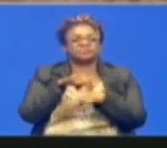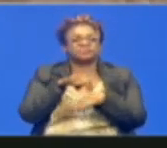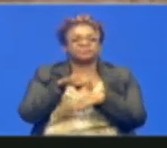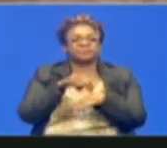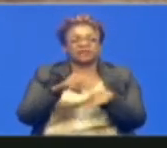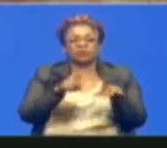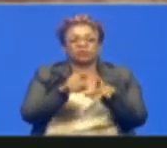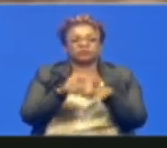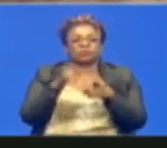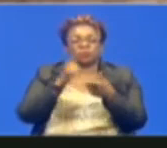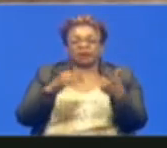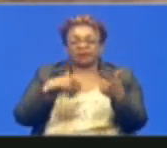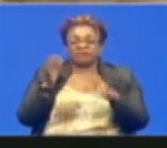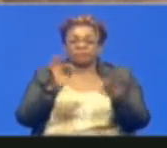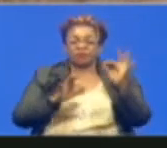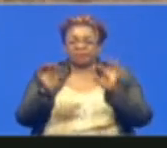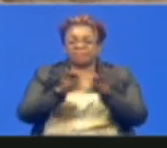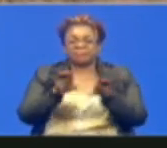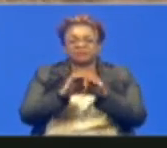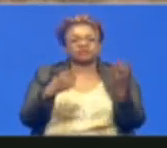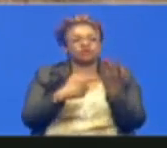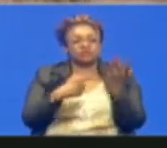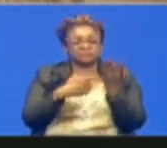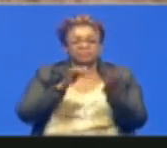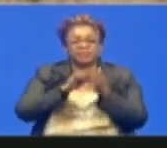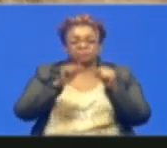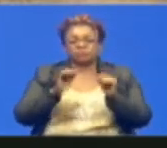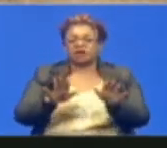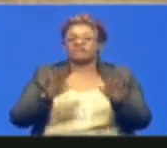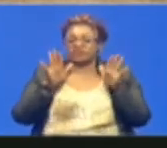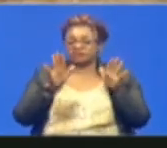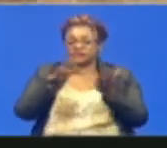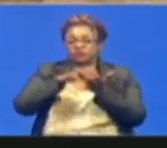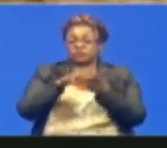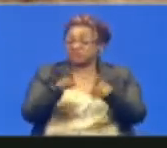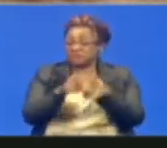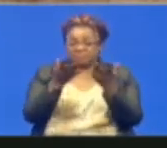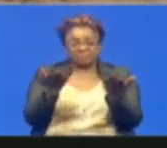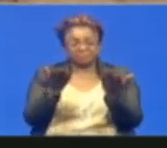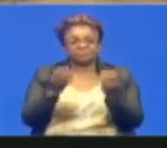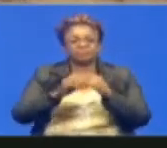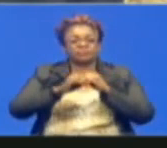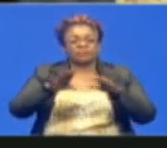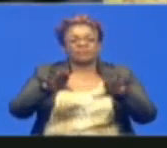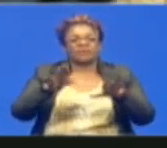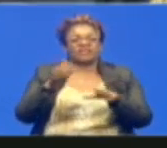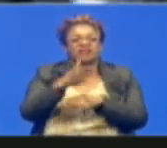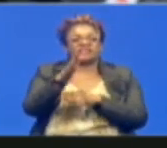ingrained modern pipeline monitoring technology that would avoid such incidents as the spilling in the Thange River in